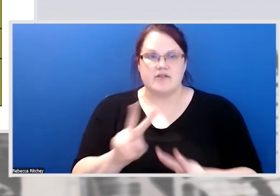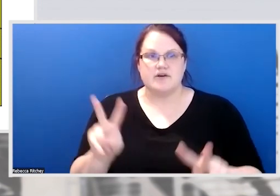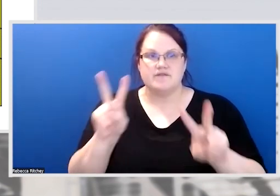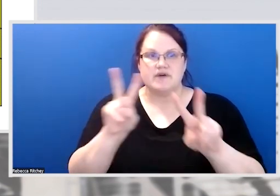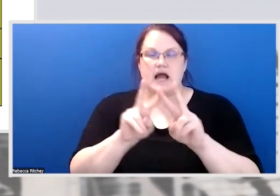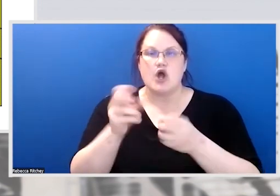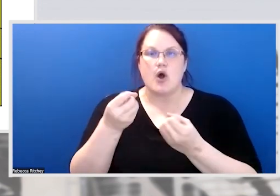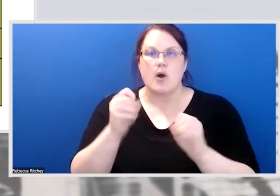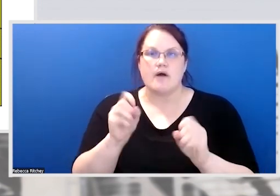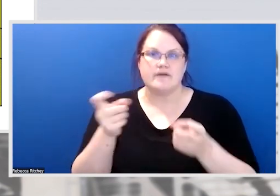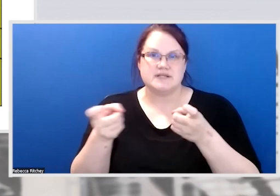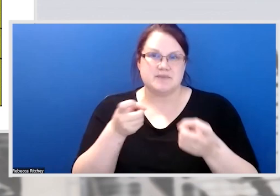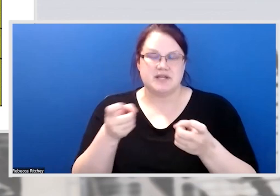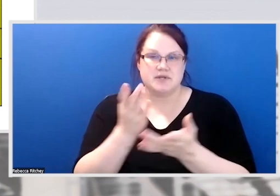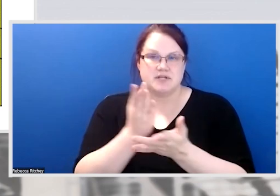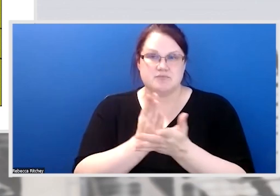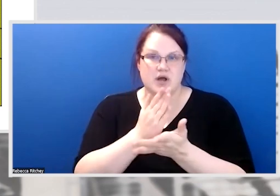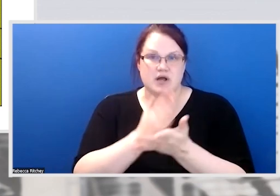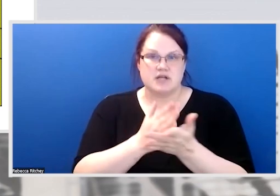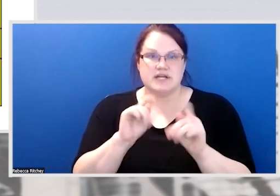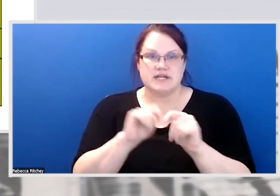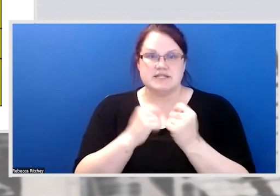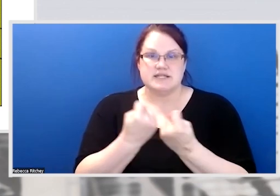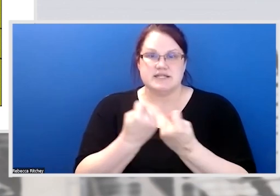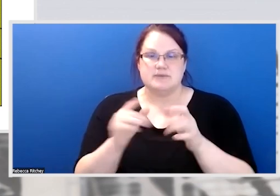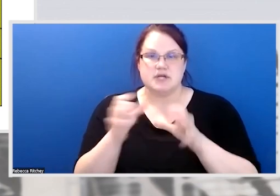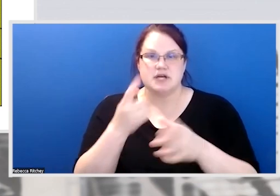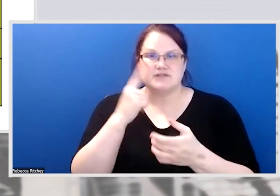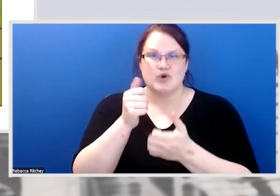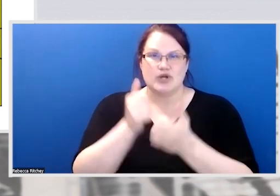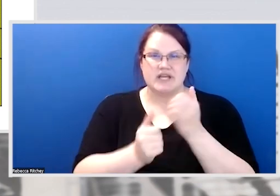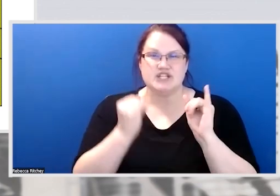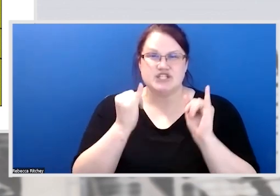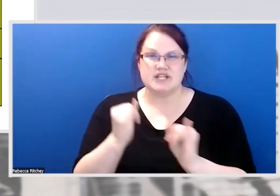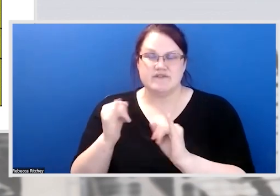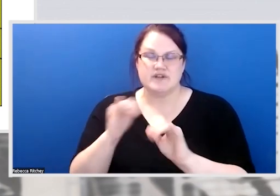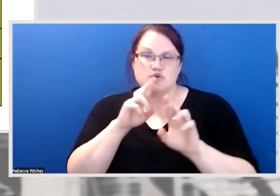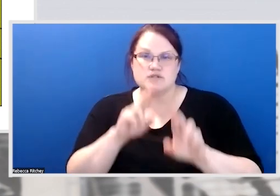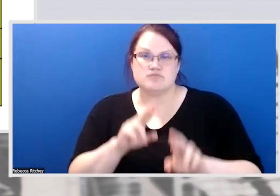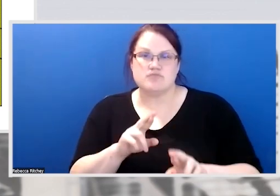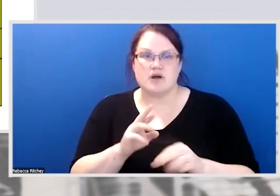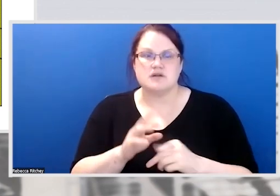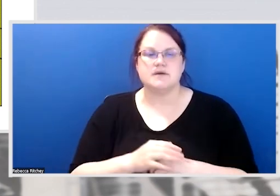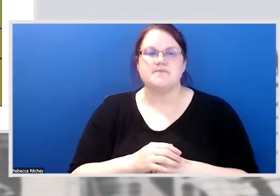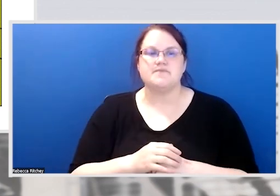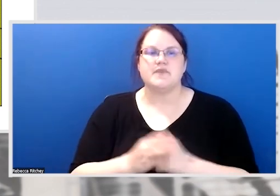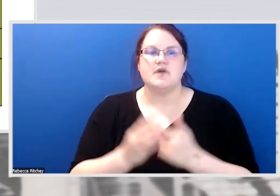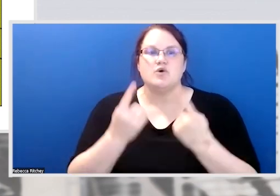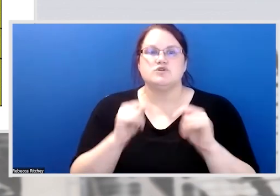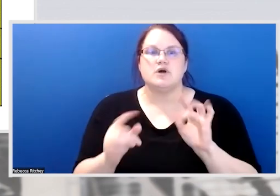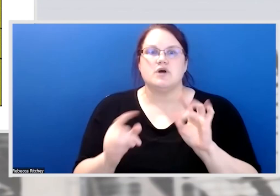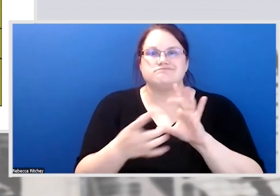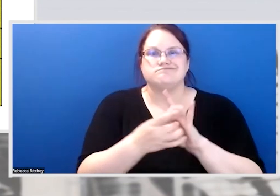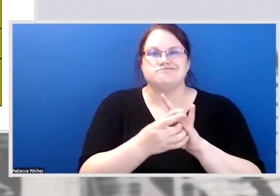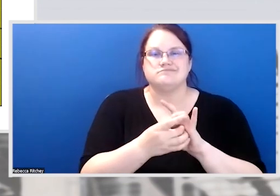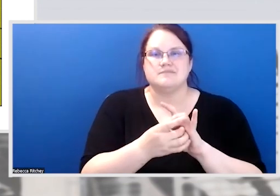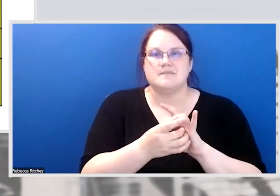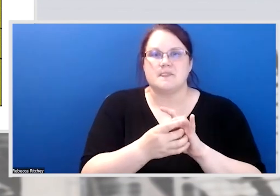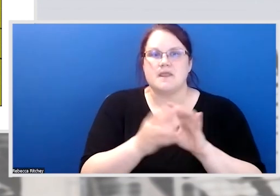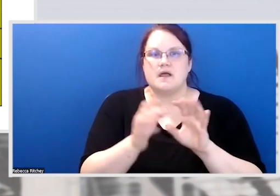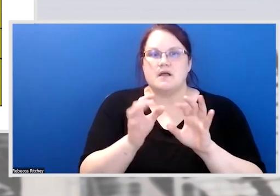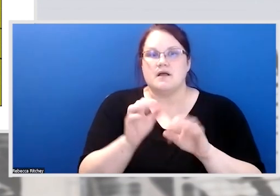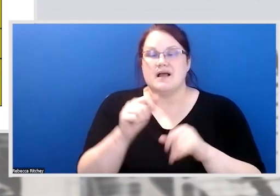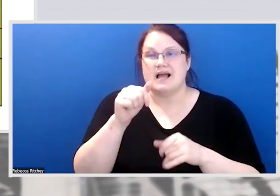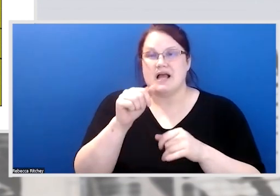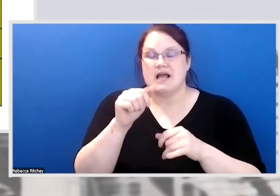of Management and Budget team does. So for each individual response we go through, we try to tag it with a relevant project.